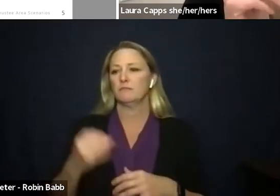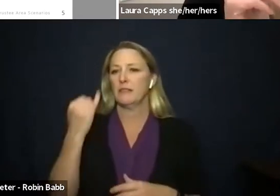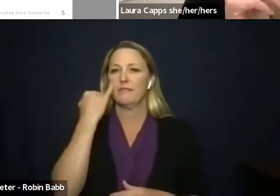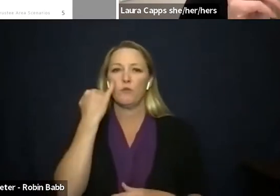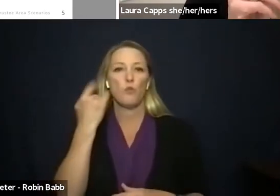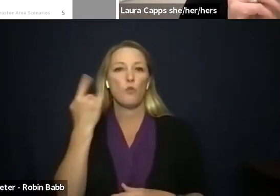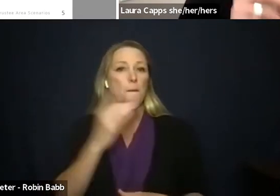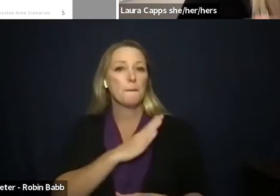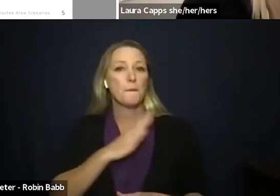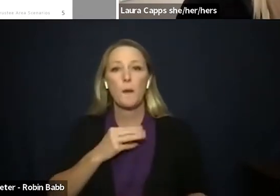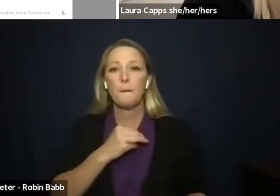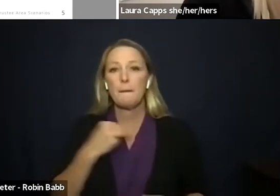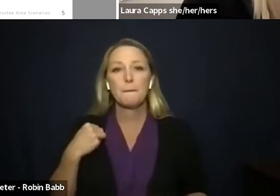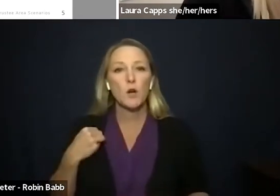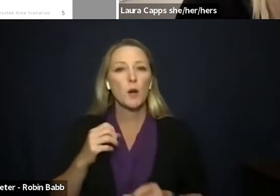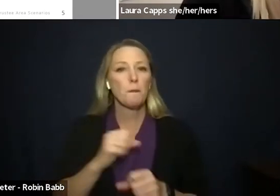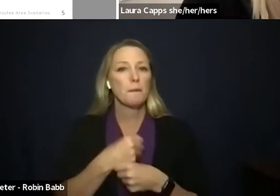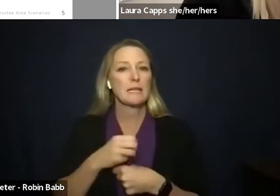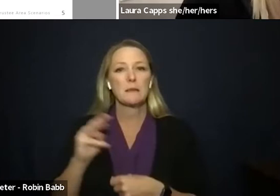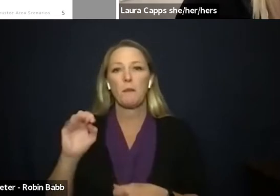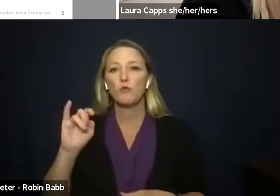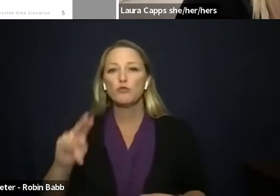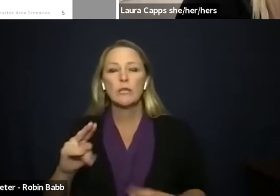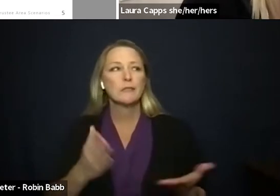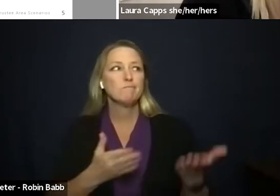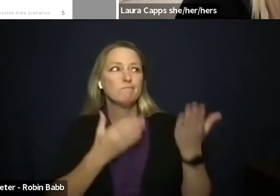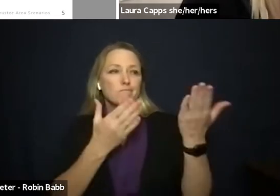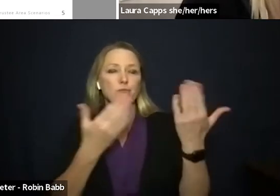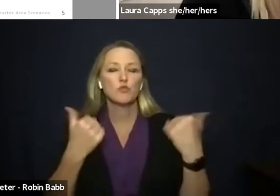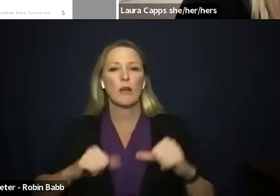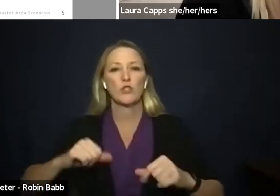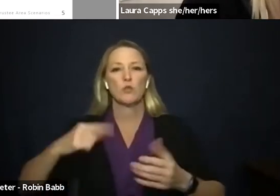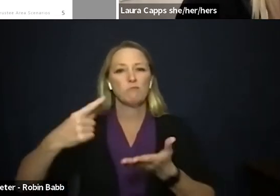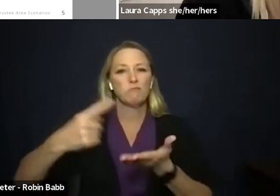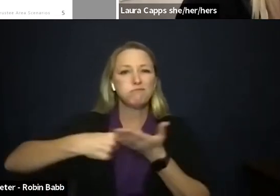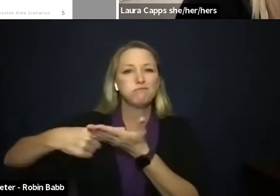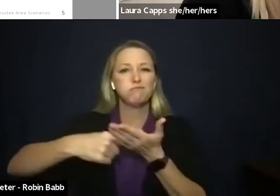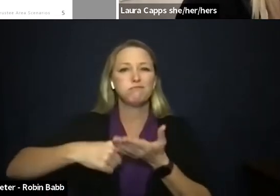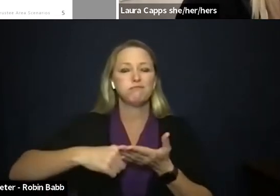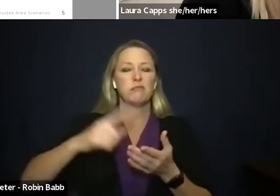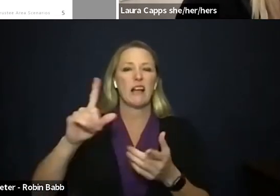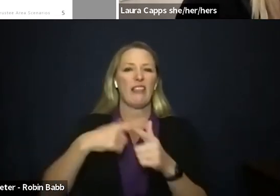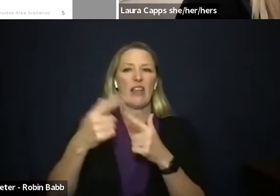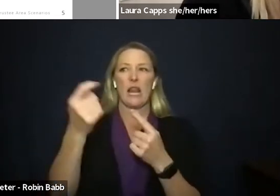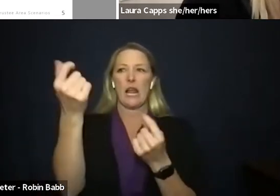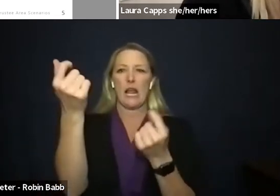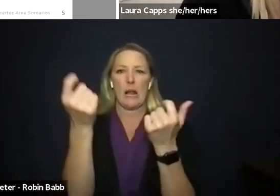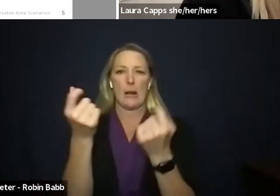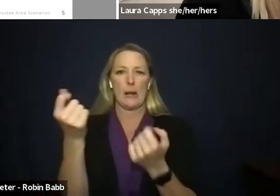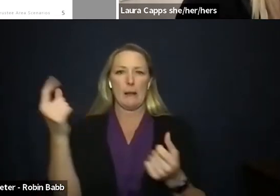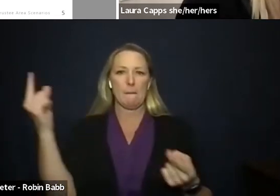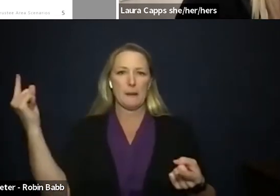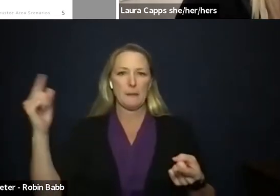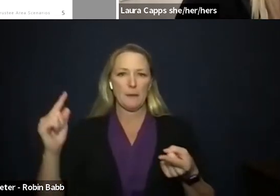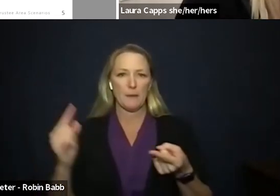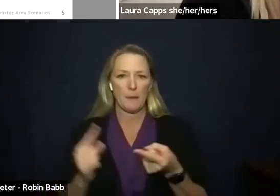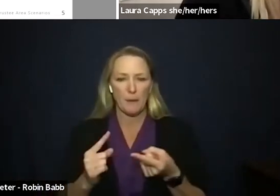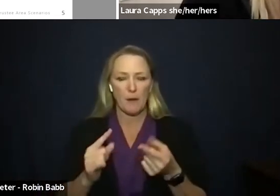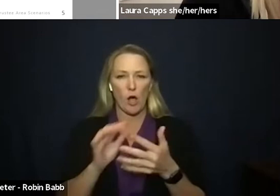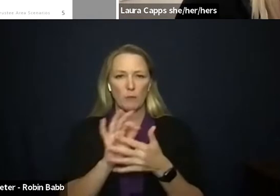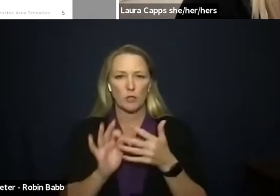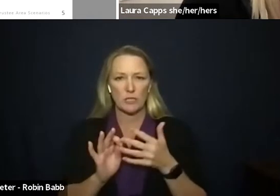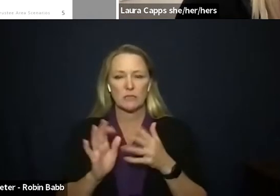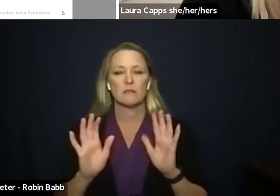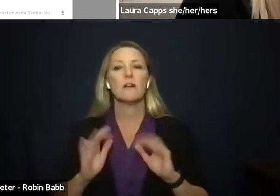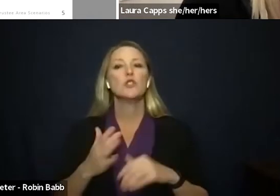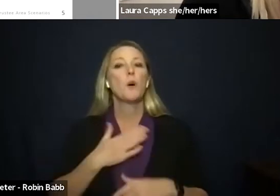and have discussion and try to narrow it down um at a final final vote so you know the recommendation i kind of put